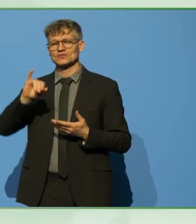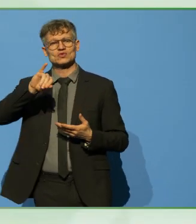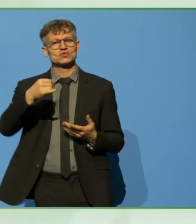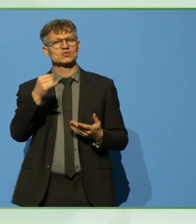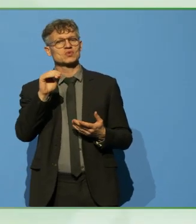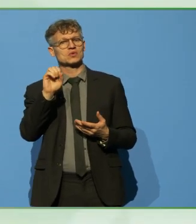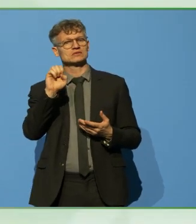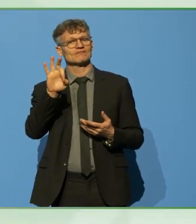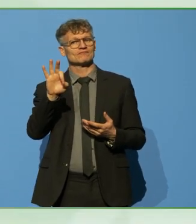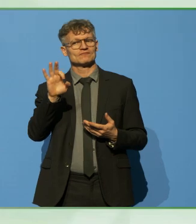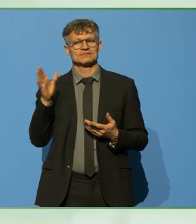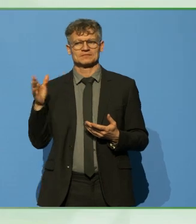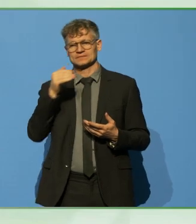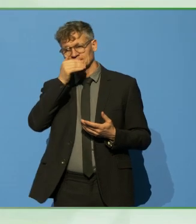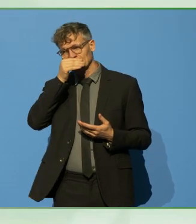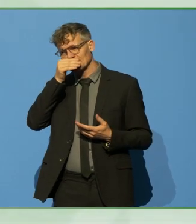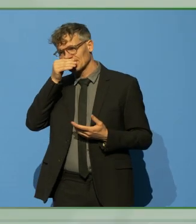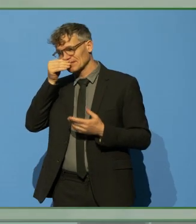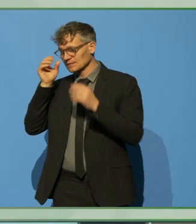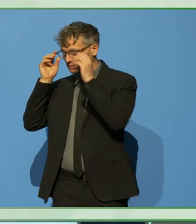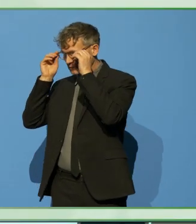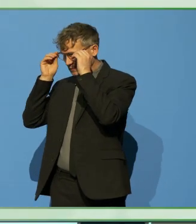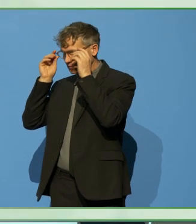yourself. Hi, from my...